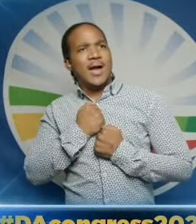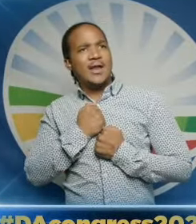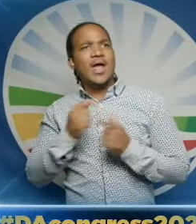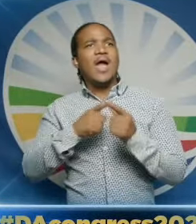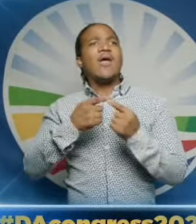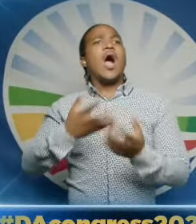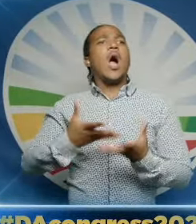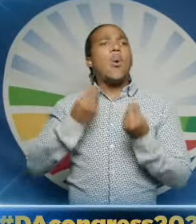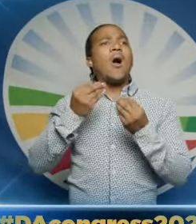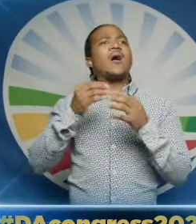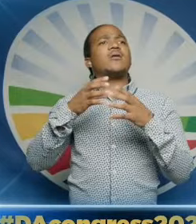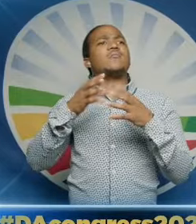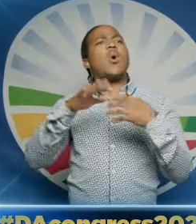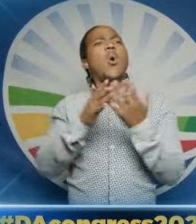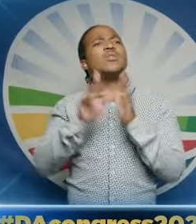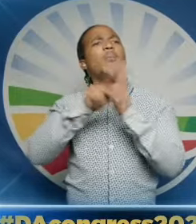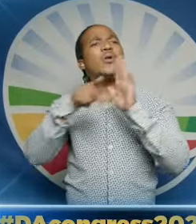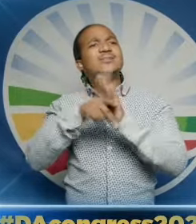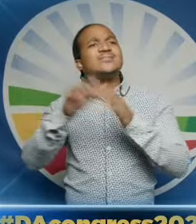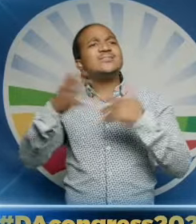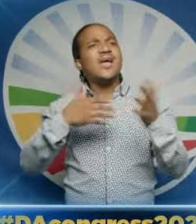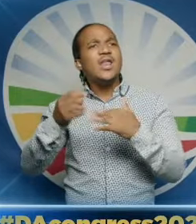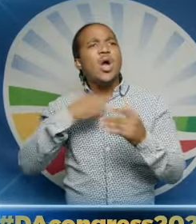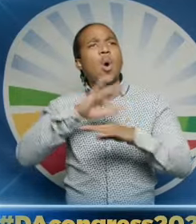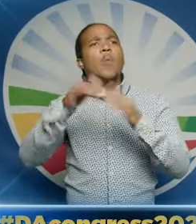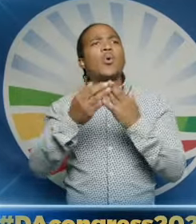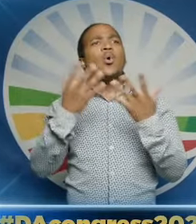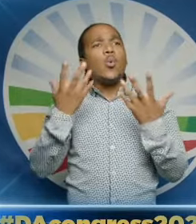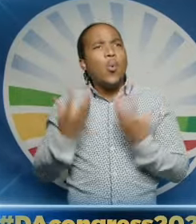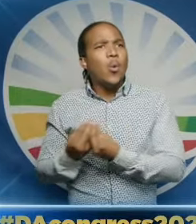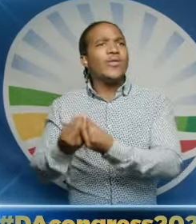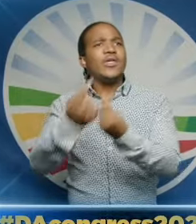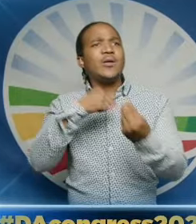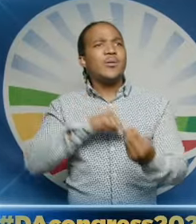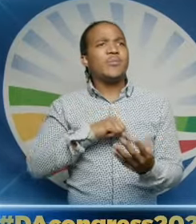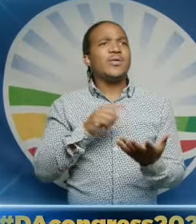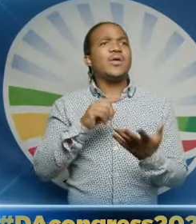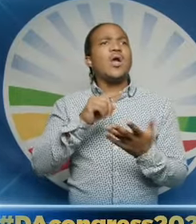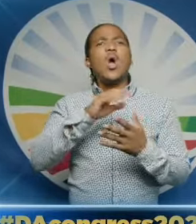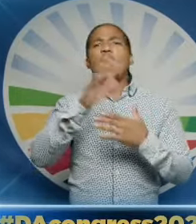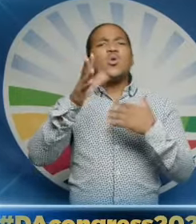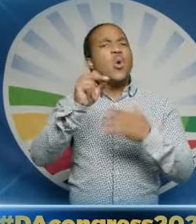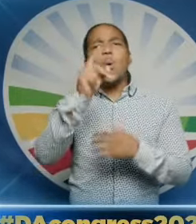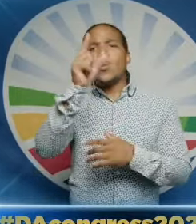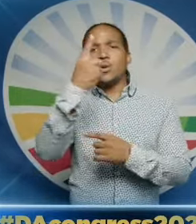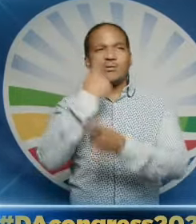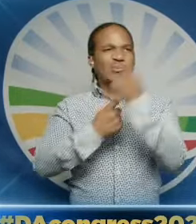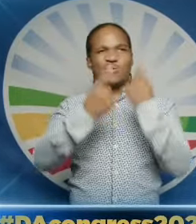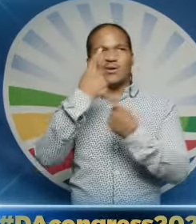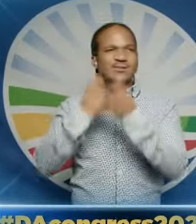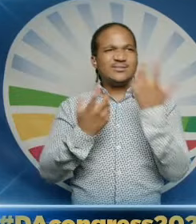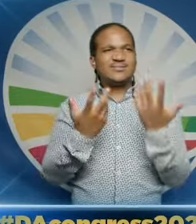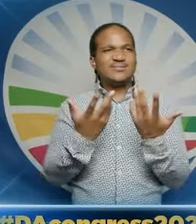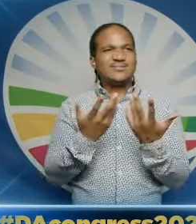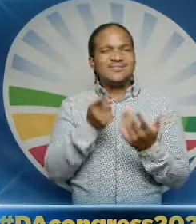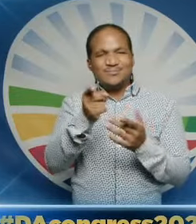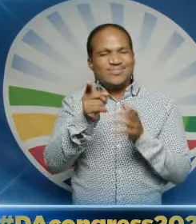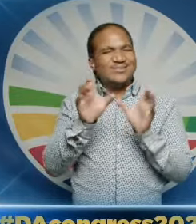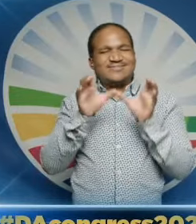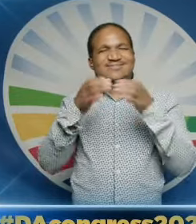make policy as I go. And everybody is going to be with me. Nobody will question me. So it's great to be part of